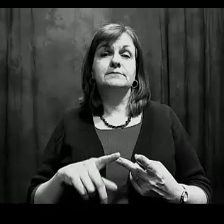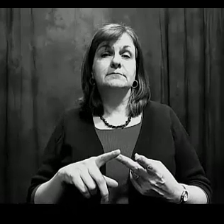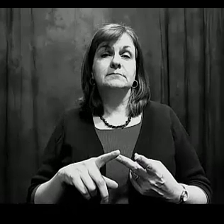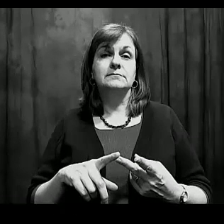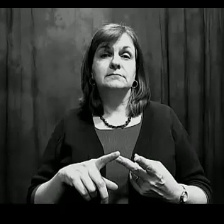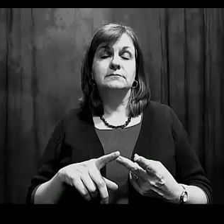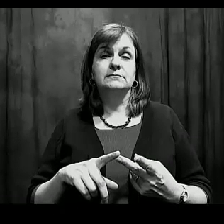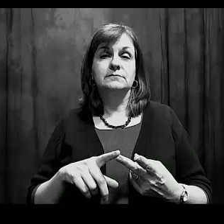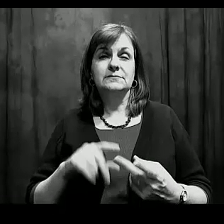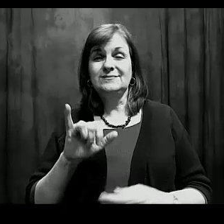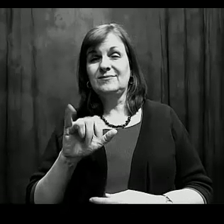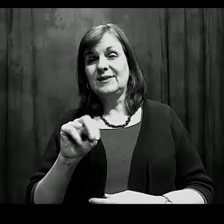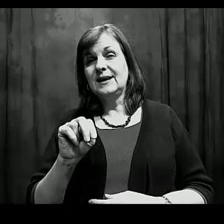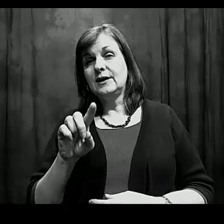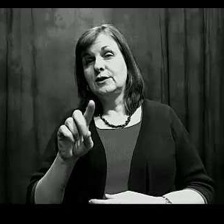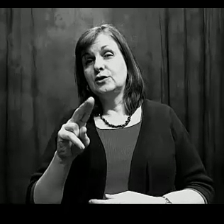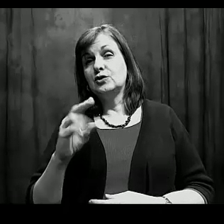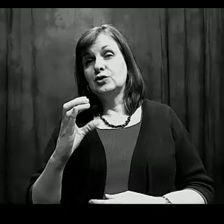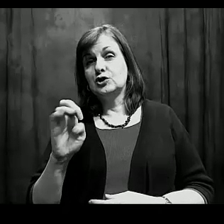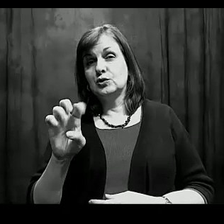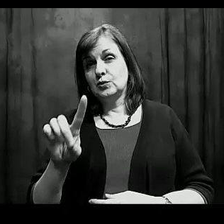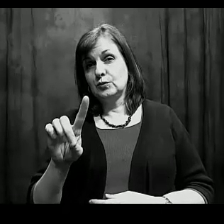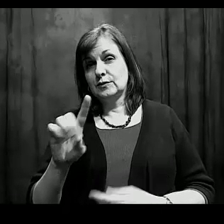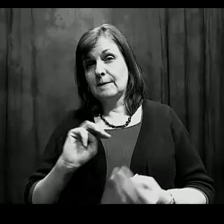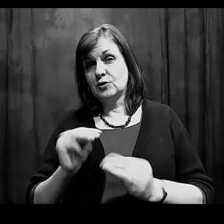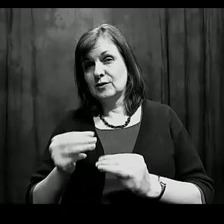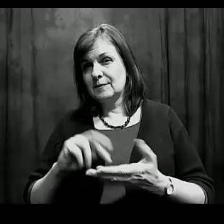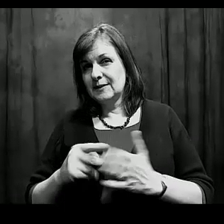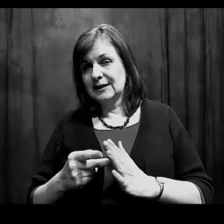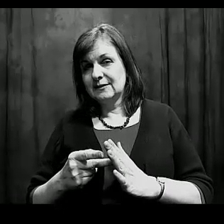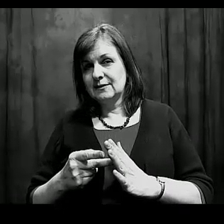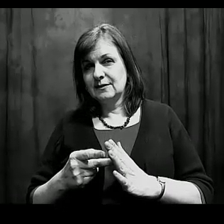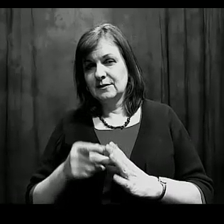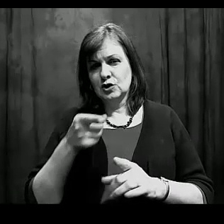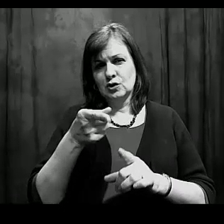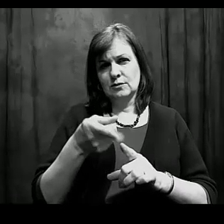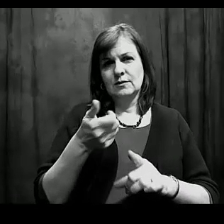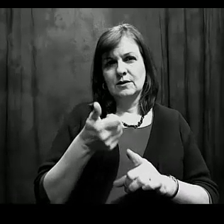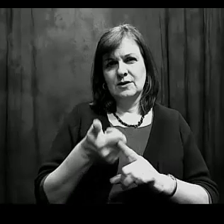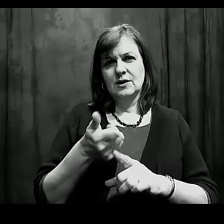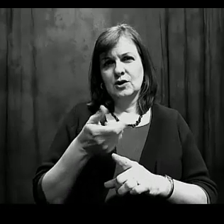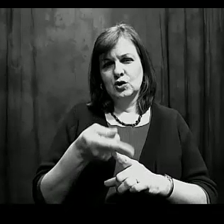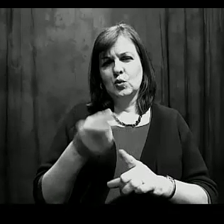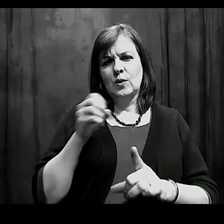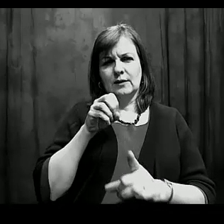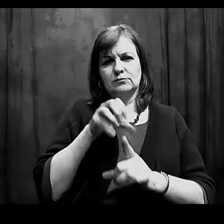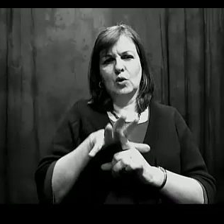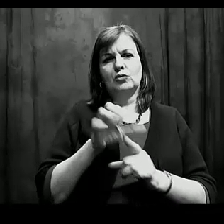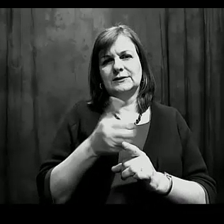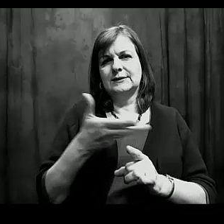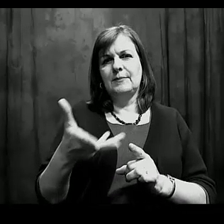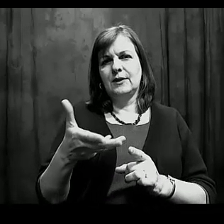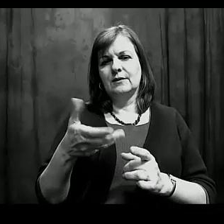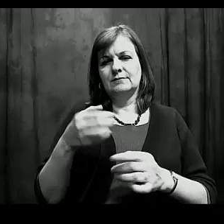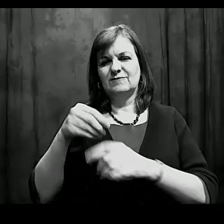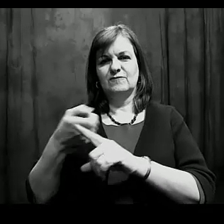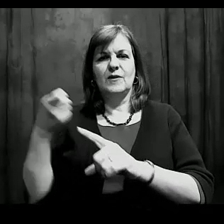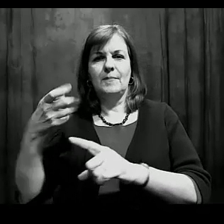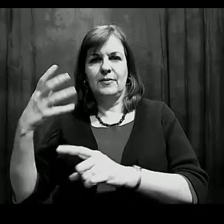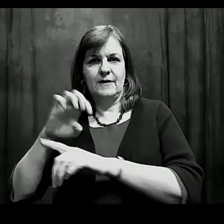or we can look at induced mutations, which means you've been exposed to something in your environment